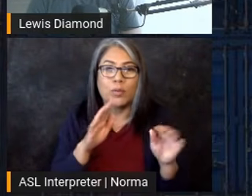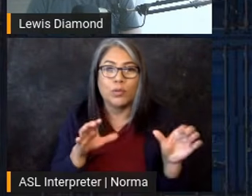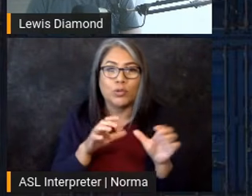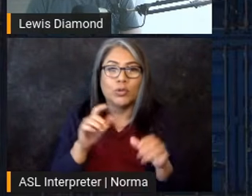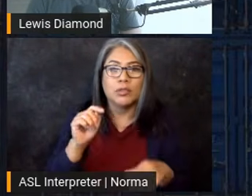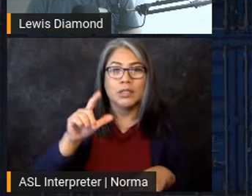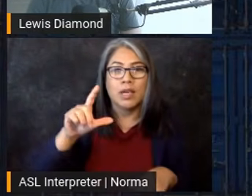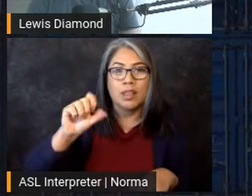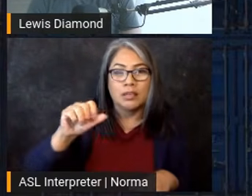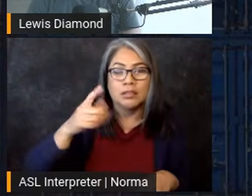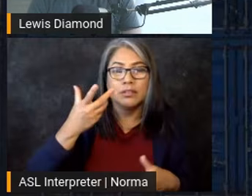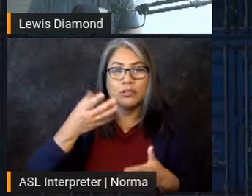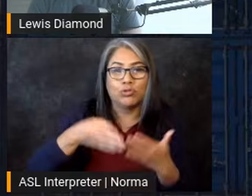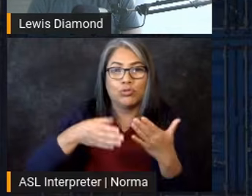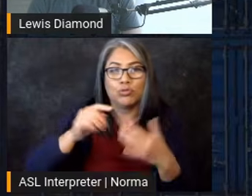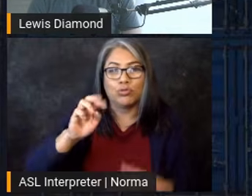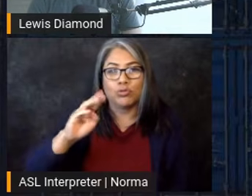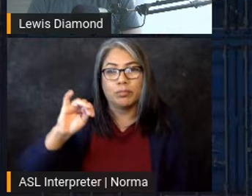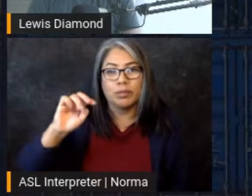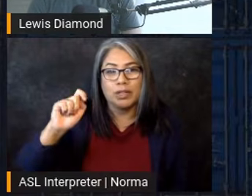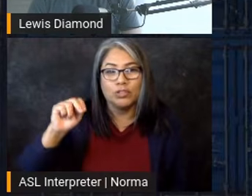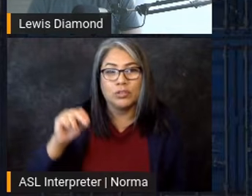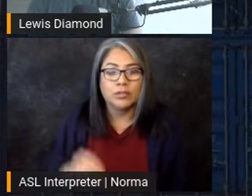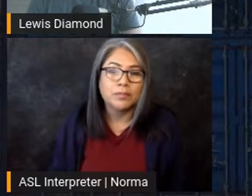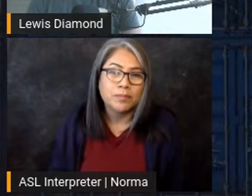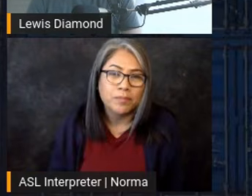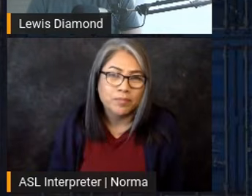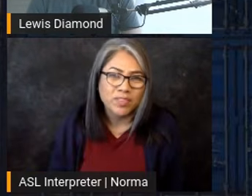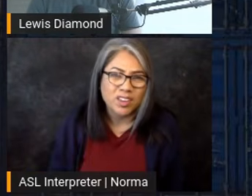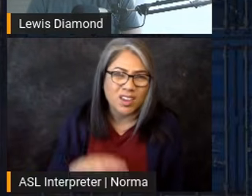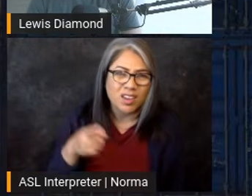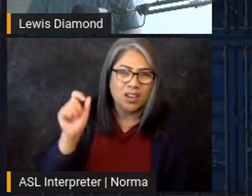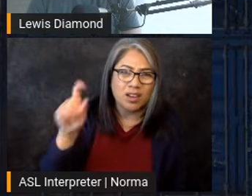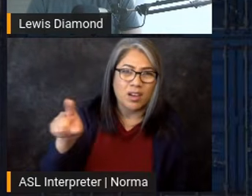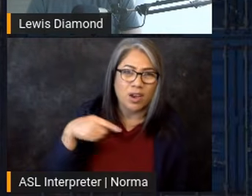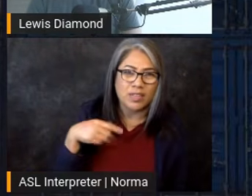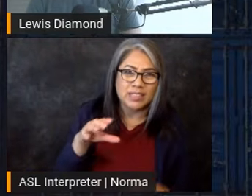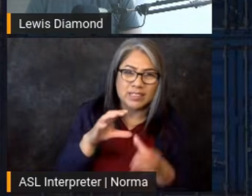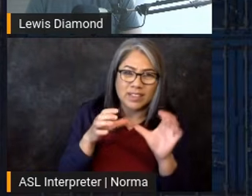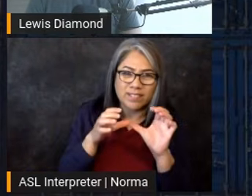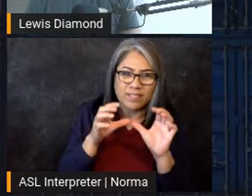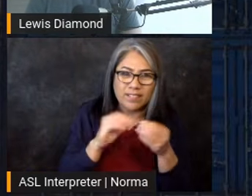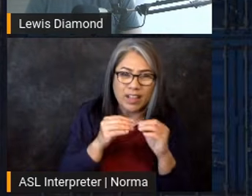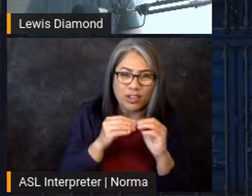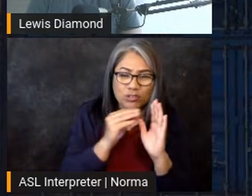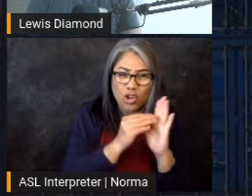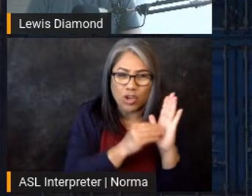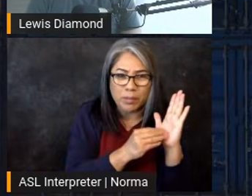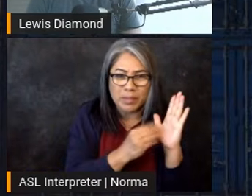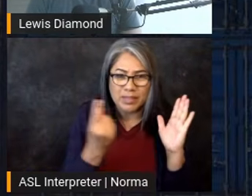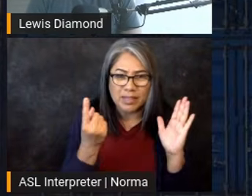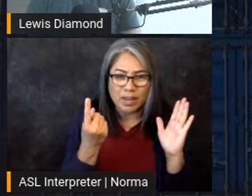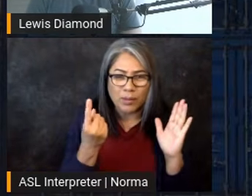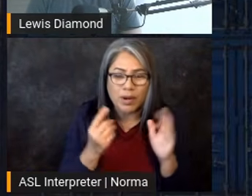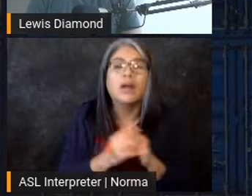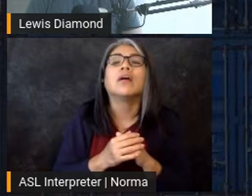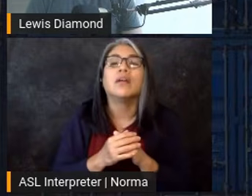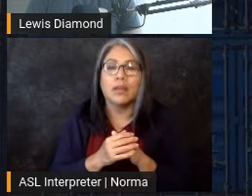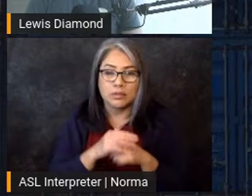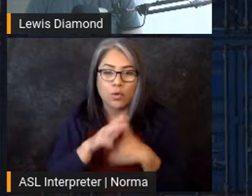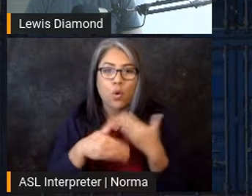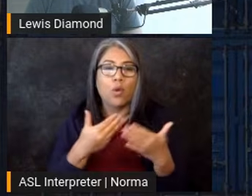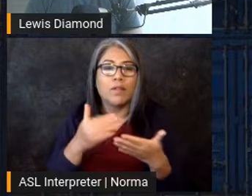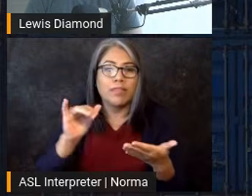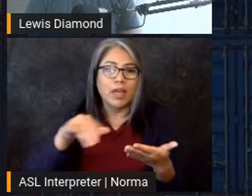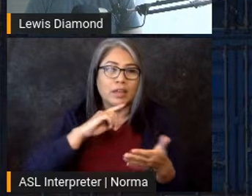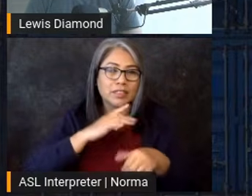termination. Hey, Lewis, are these config values documented anywhere? Yes, all of that is available